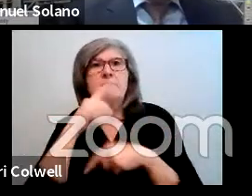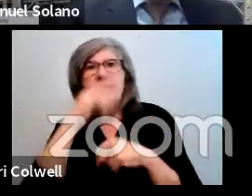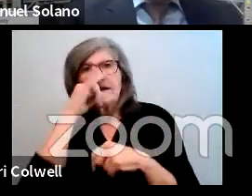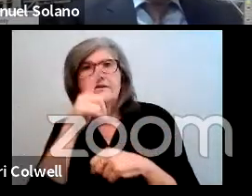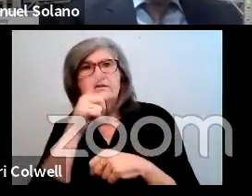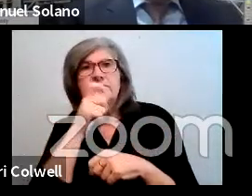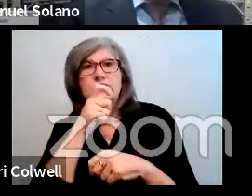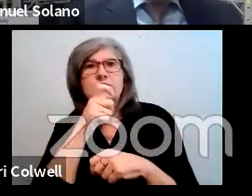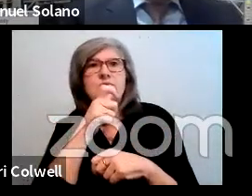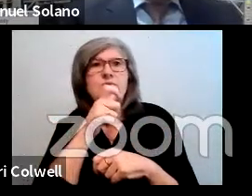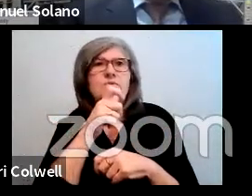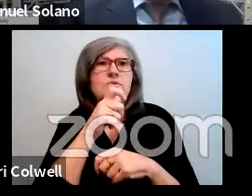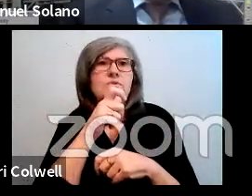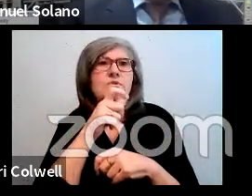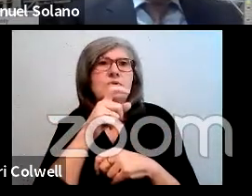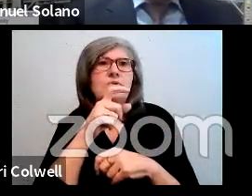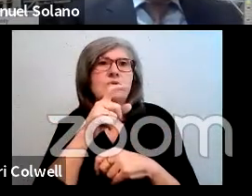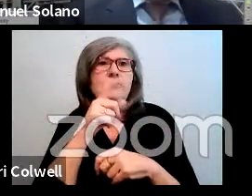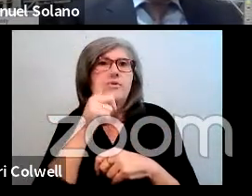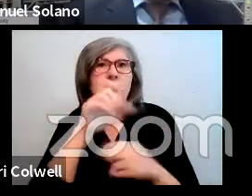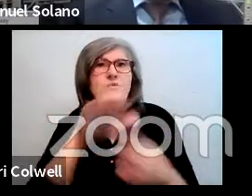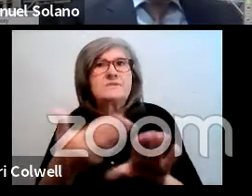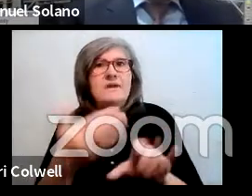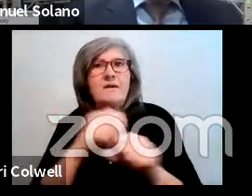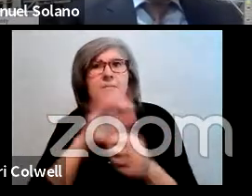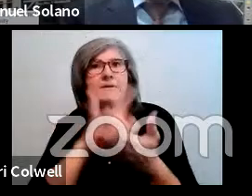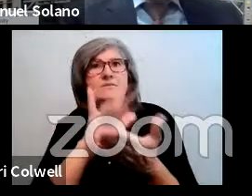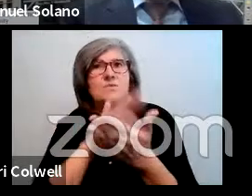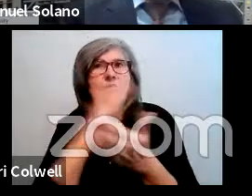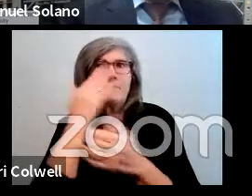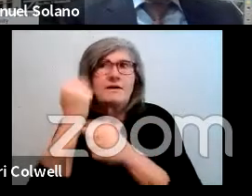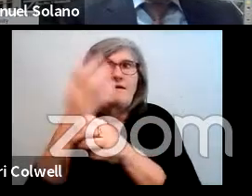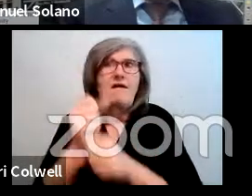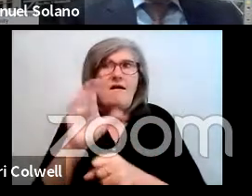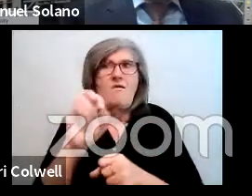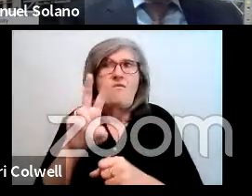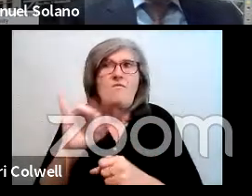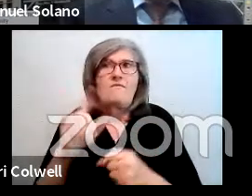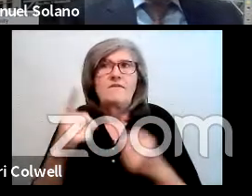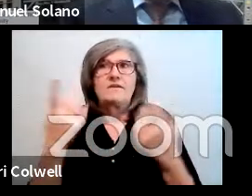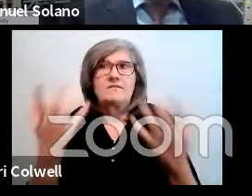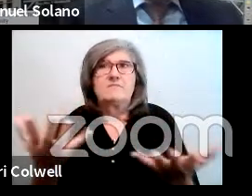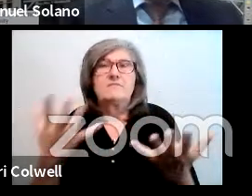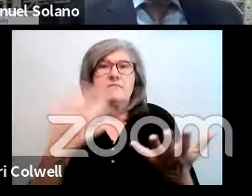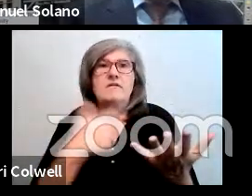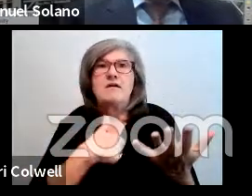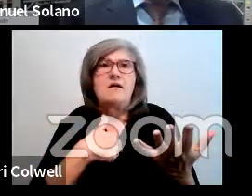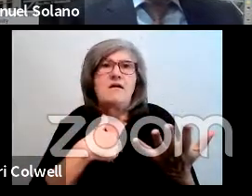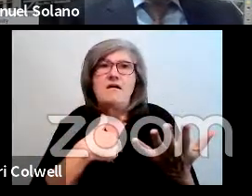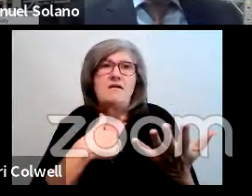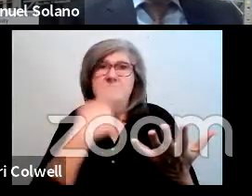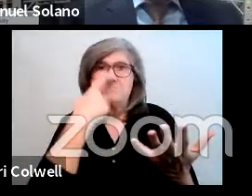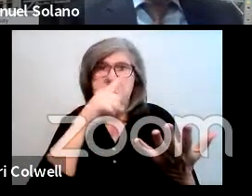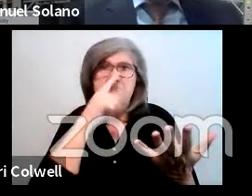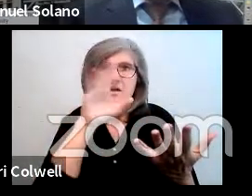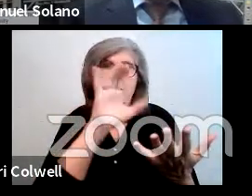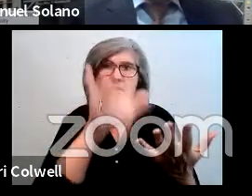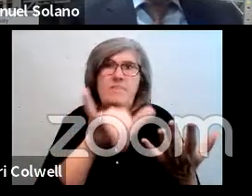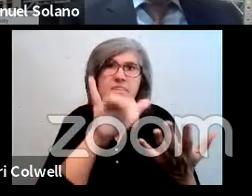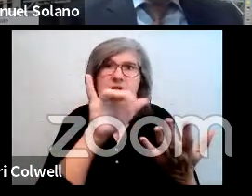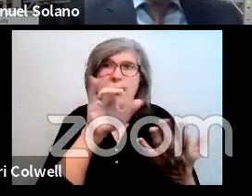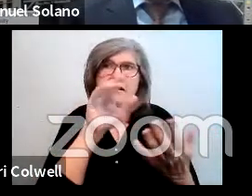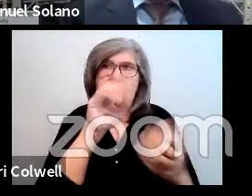about who died in middle school because they got COVID, and I'm not above that, putting it right in their